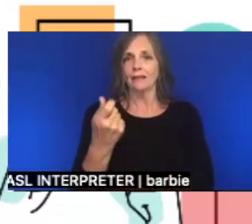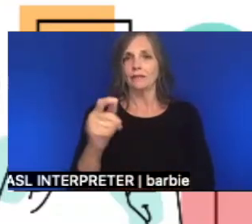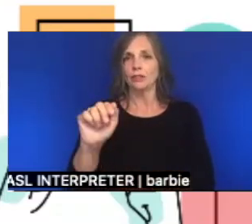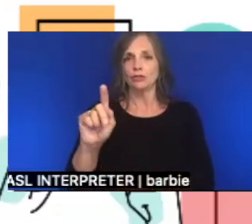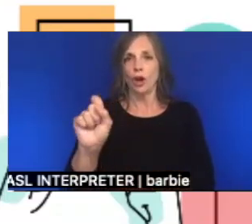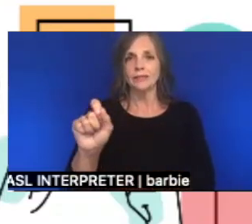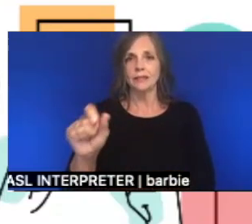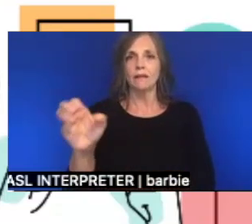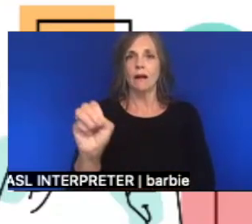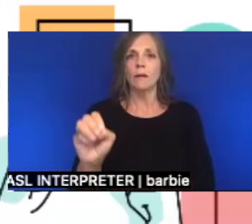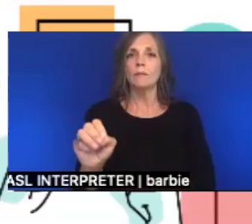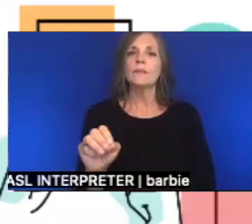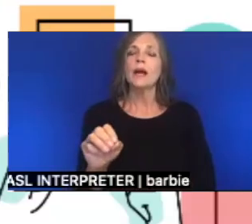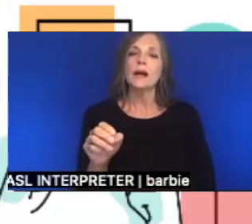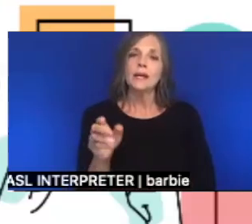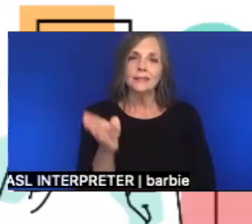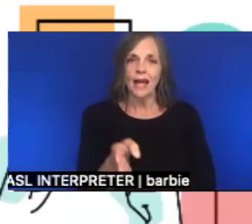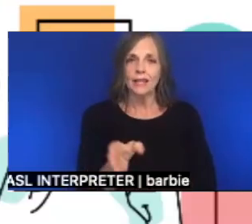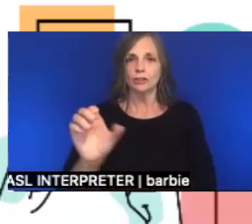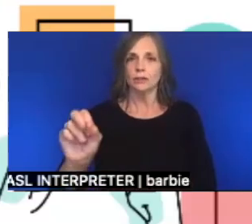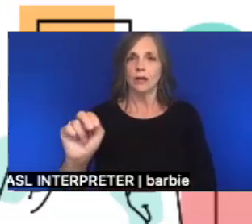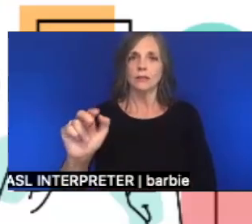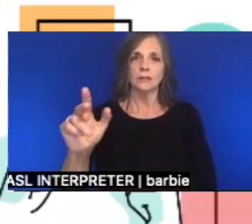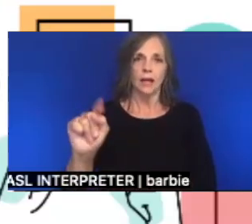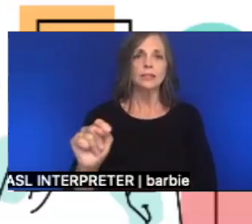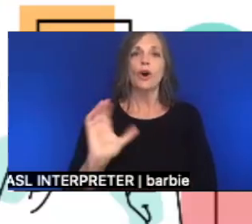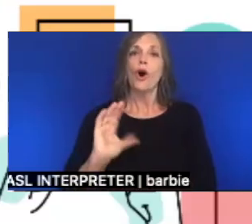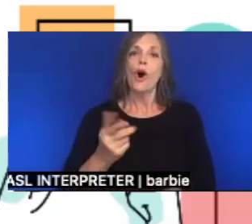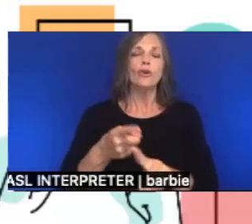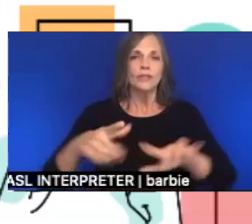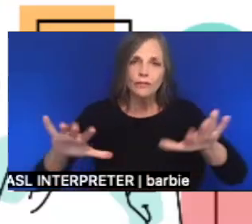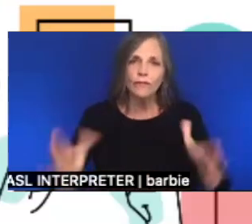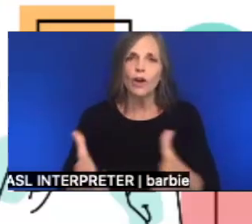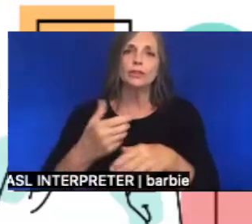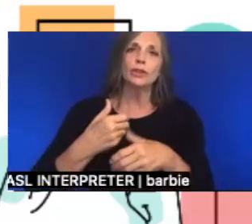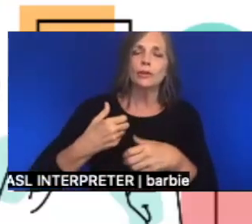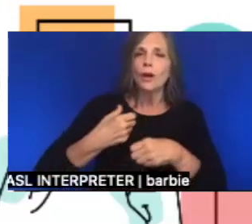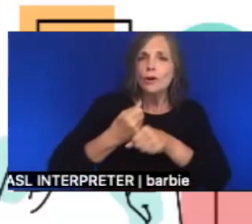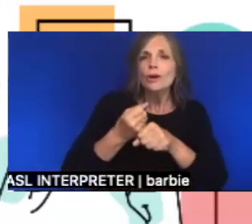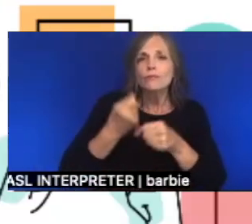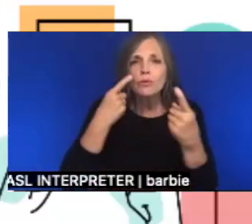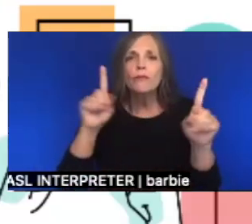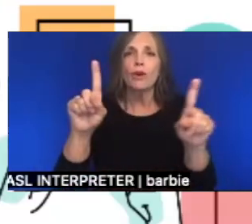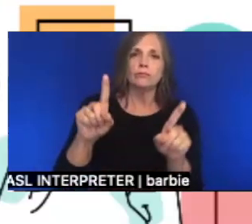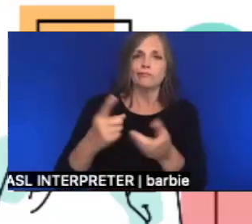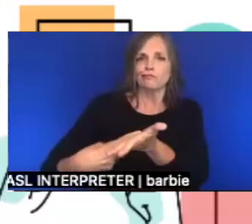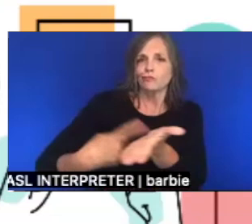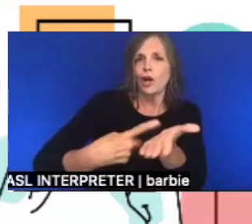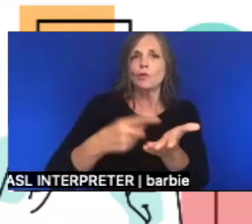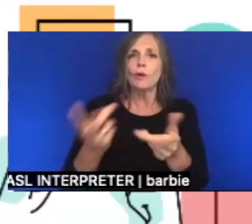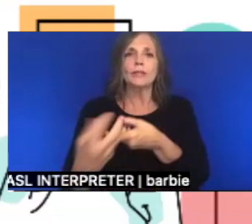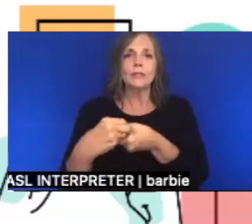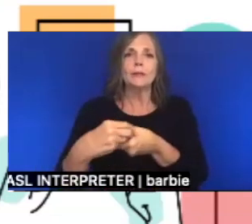from each other in an atmosphere of mutual respect. And we love questions. This year, we're now inviting viewers to submit